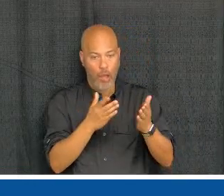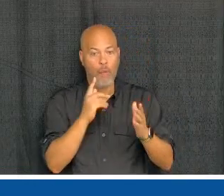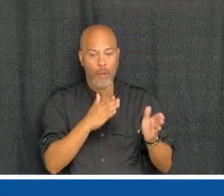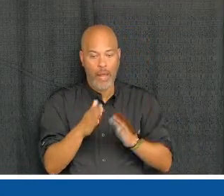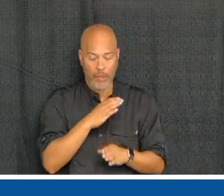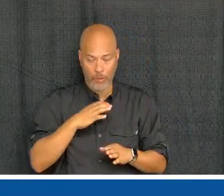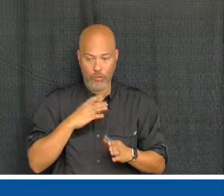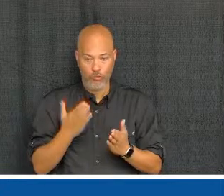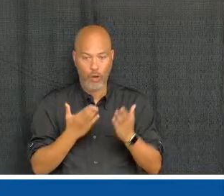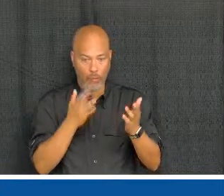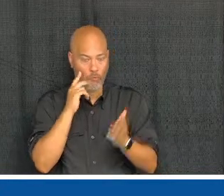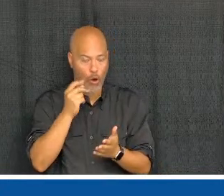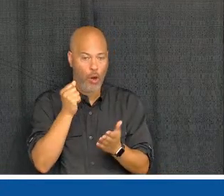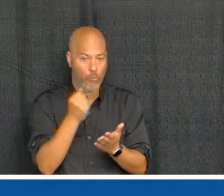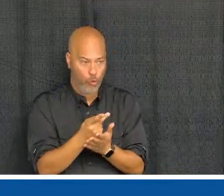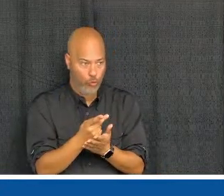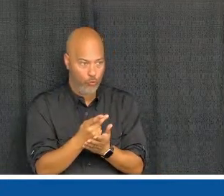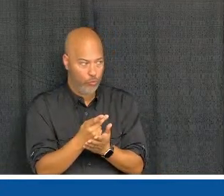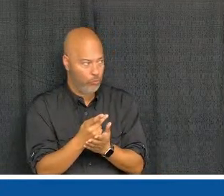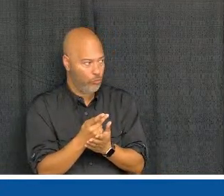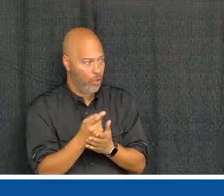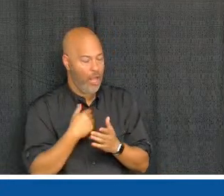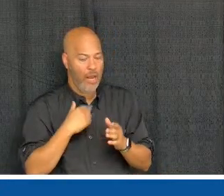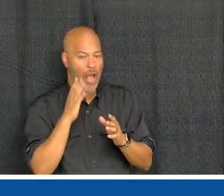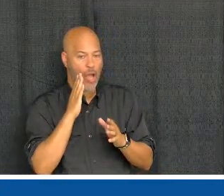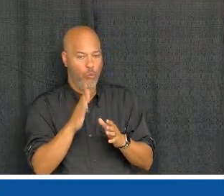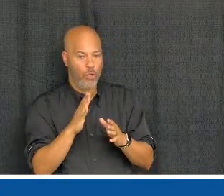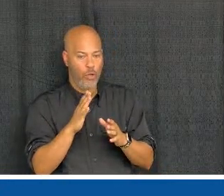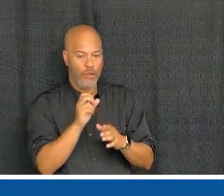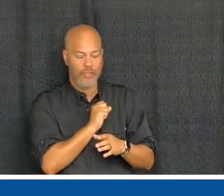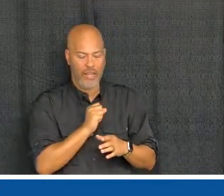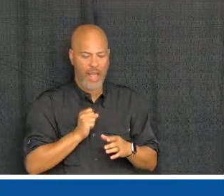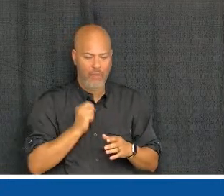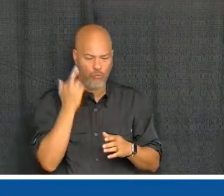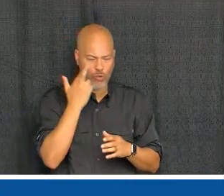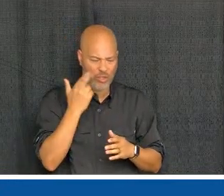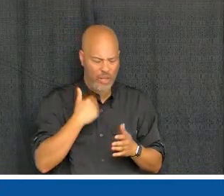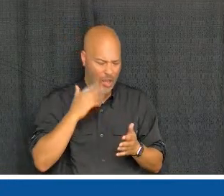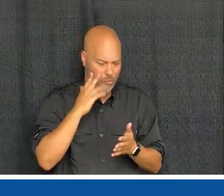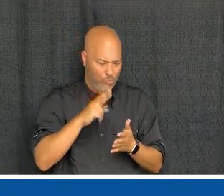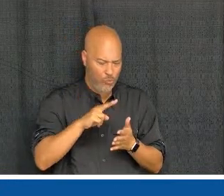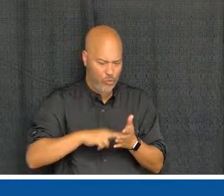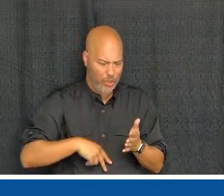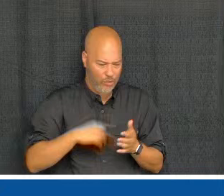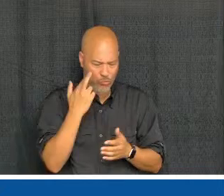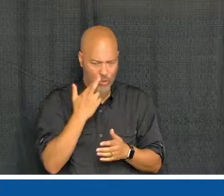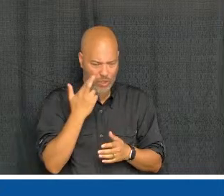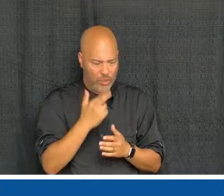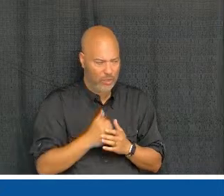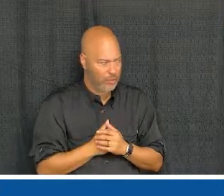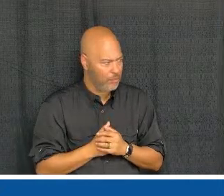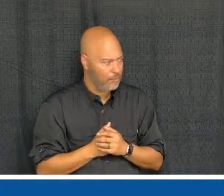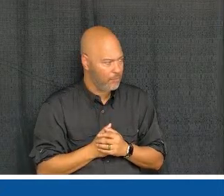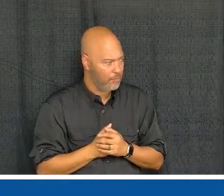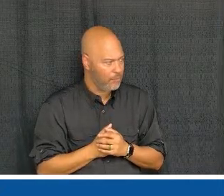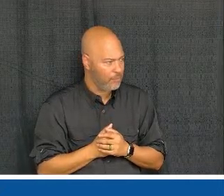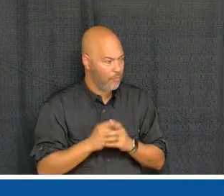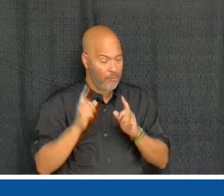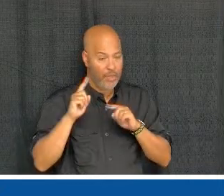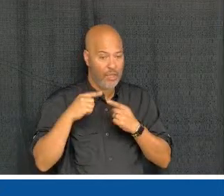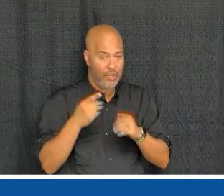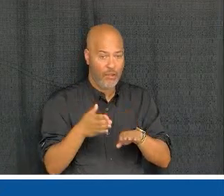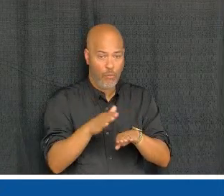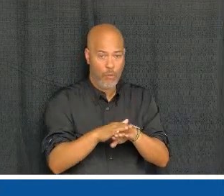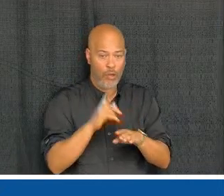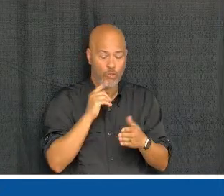approval, and I'll just read the Planning Commission staff's reasoning here. Since the overlay